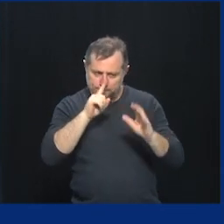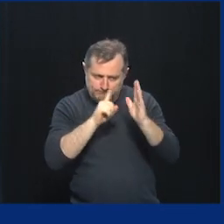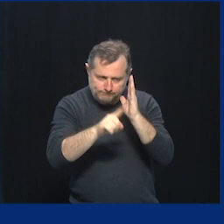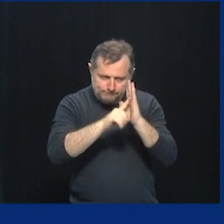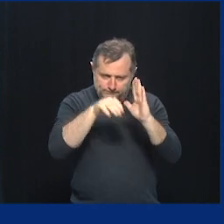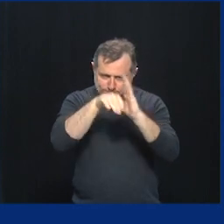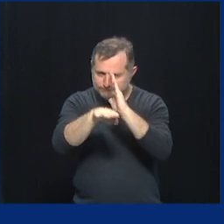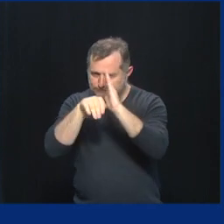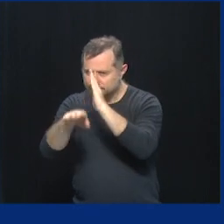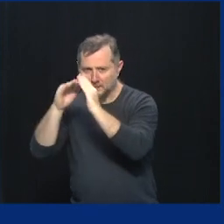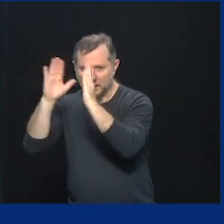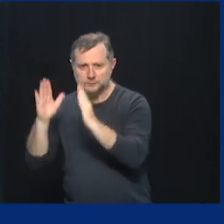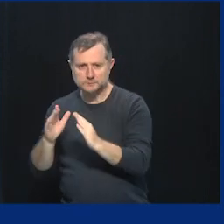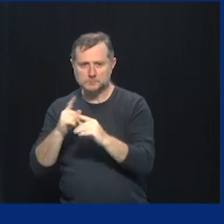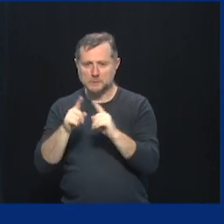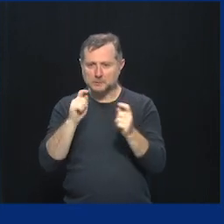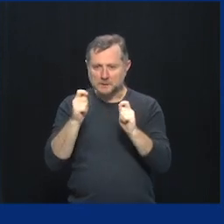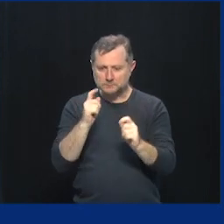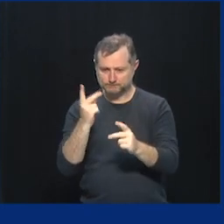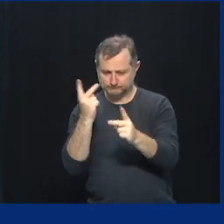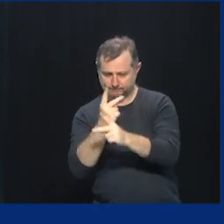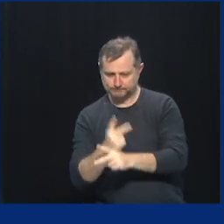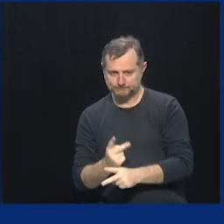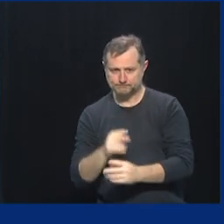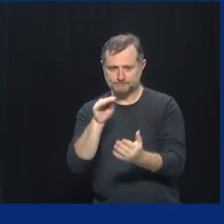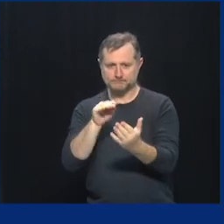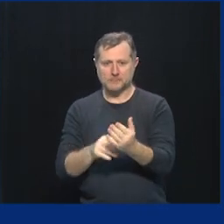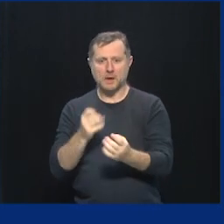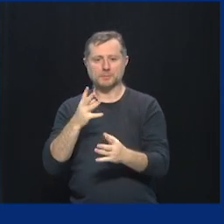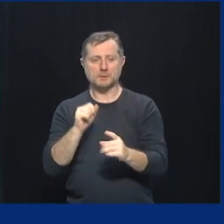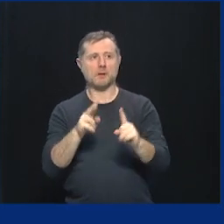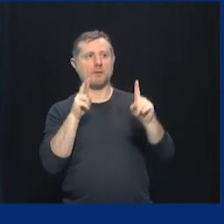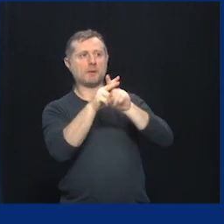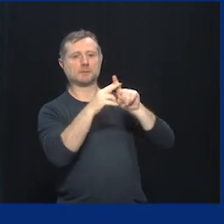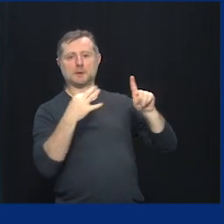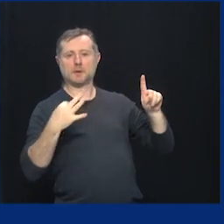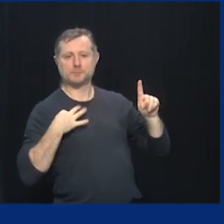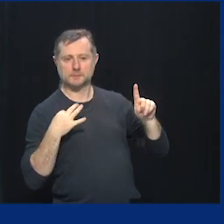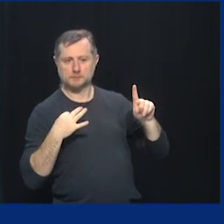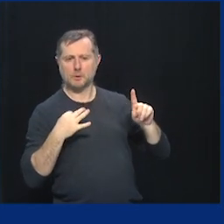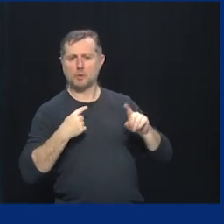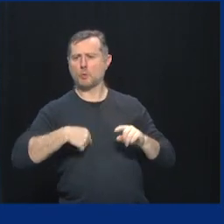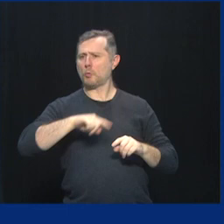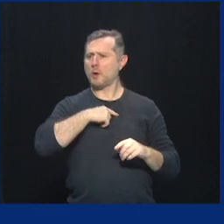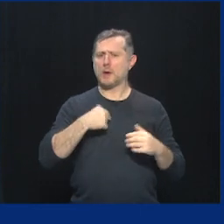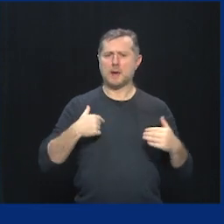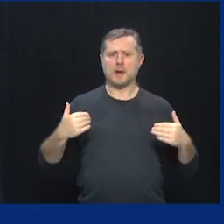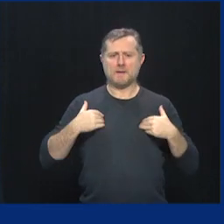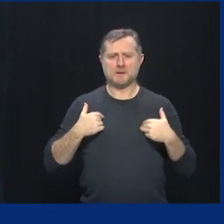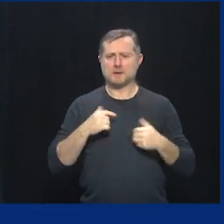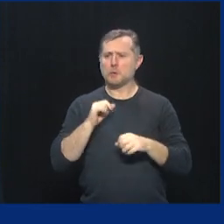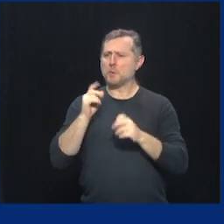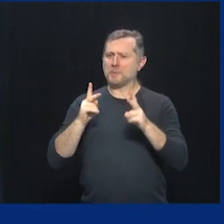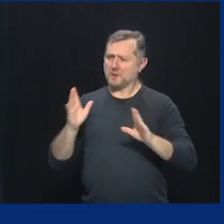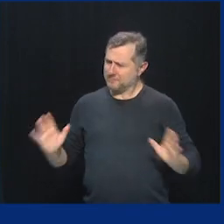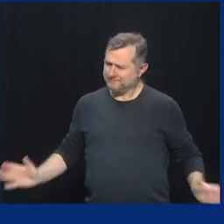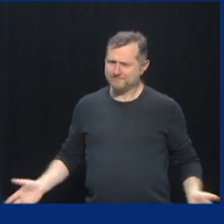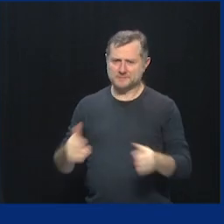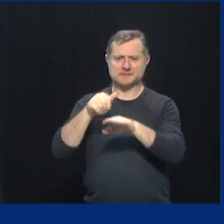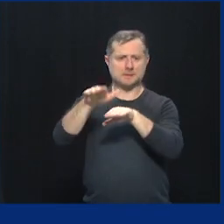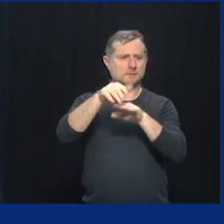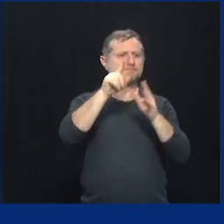start filing to get reimbursed for the damages. We have mobile units on the ground to this end as well. So right now we still have